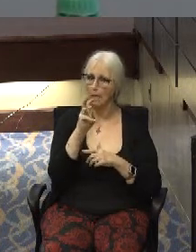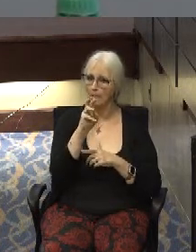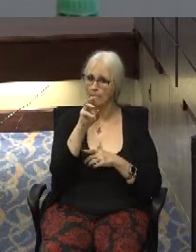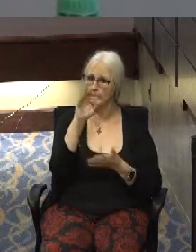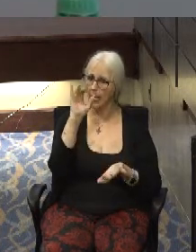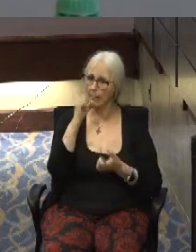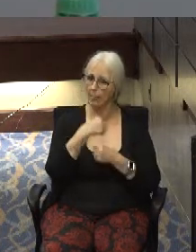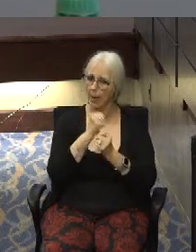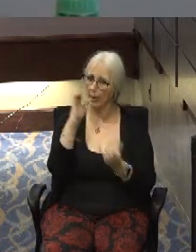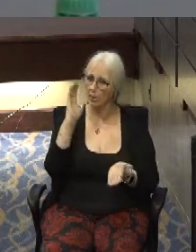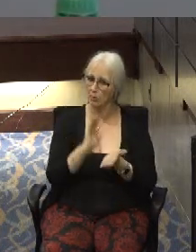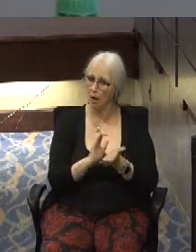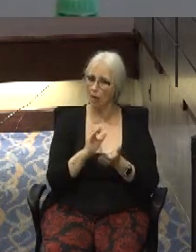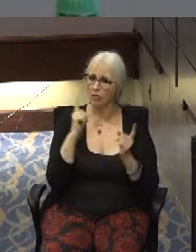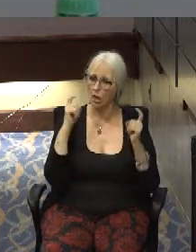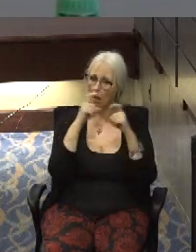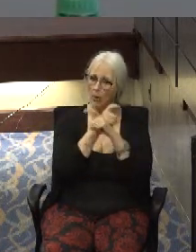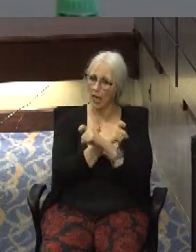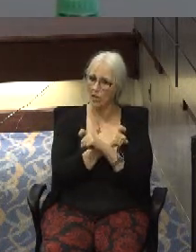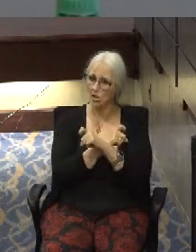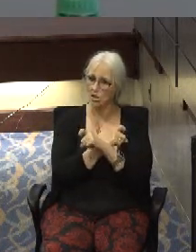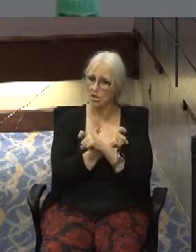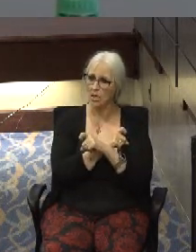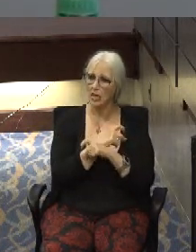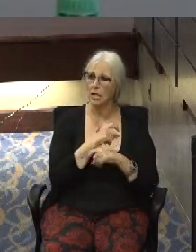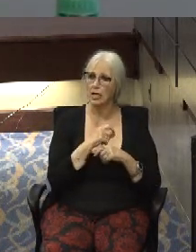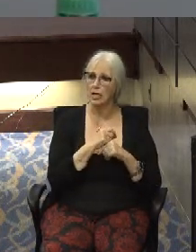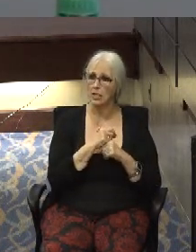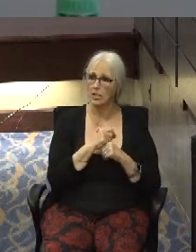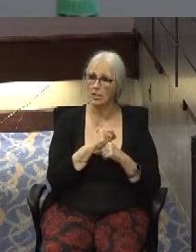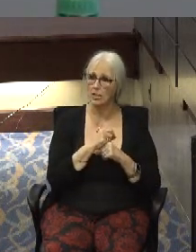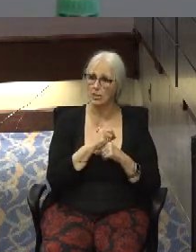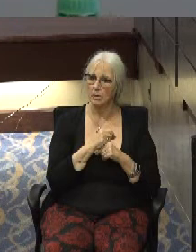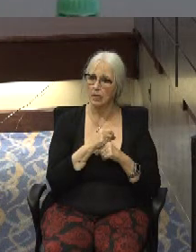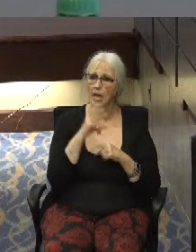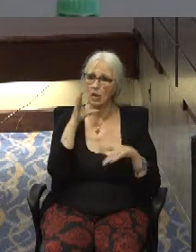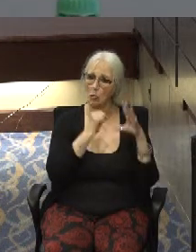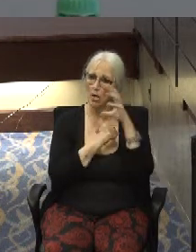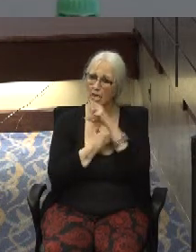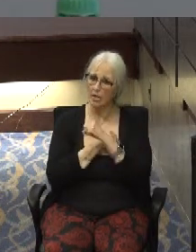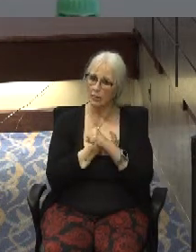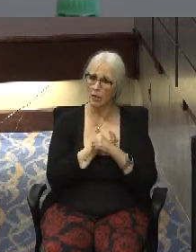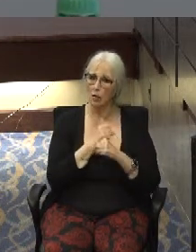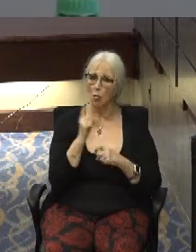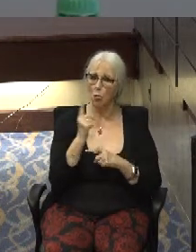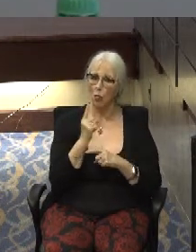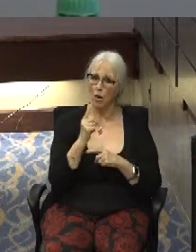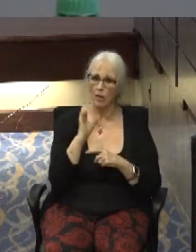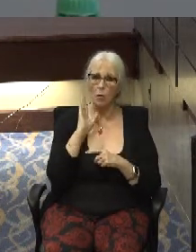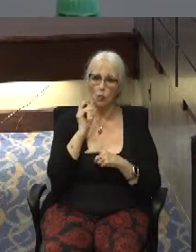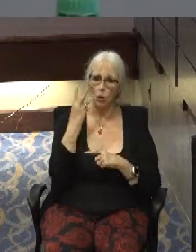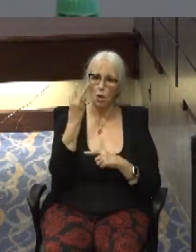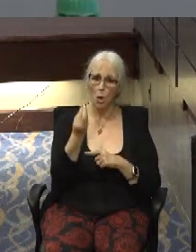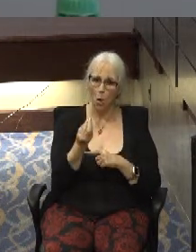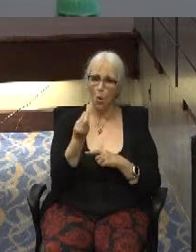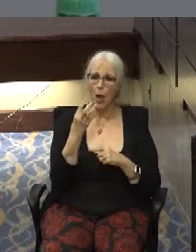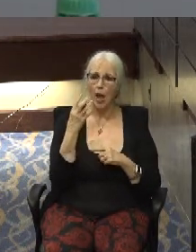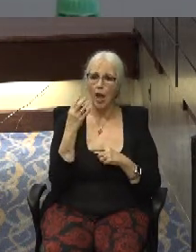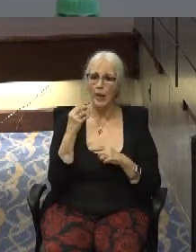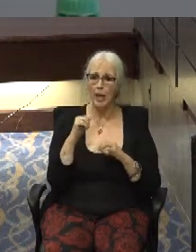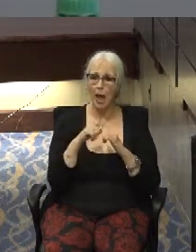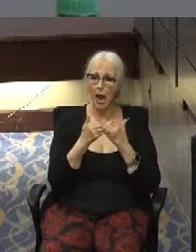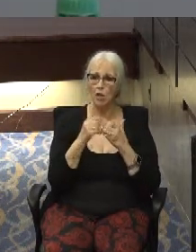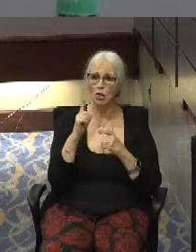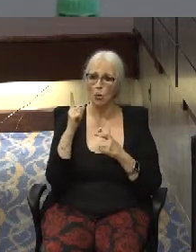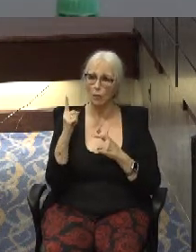minimizing the complexity of it a bit, and maybe creating some predictability on where these routes are going to go and how you get from one